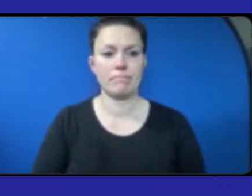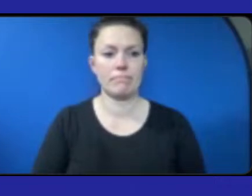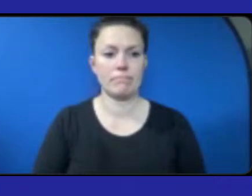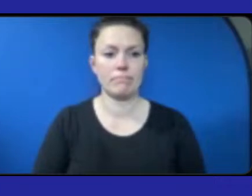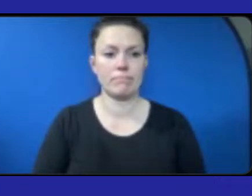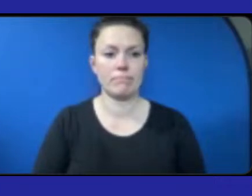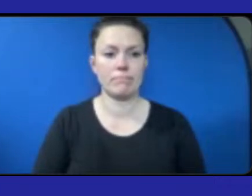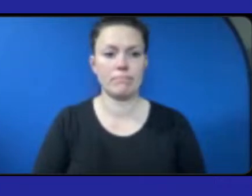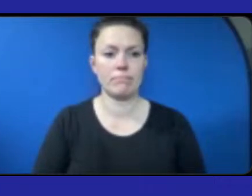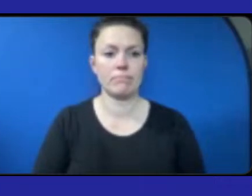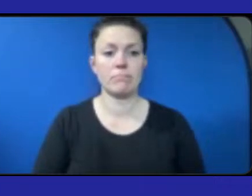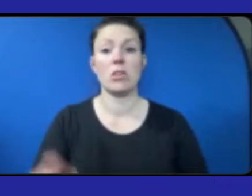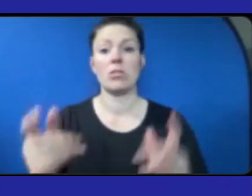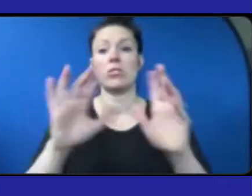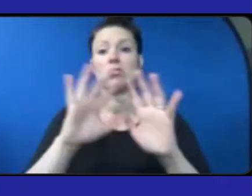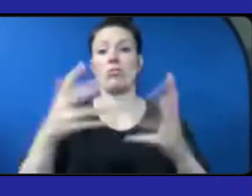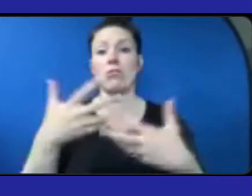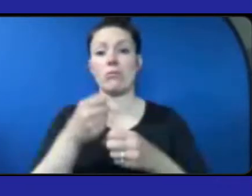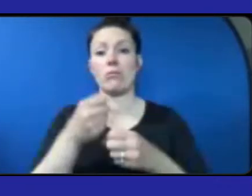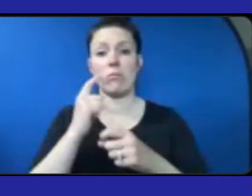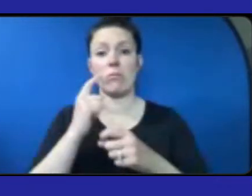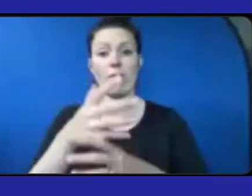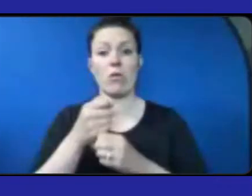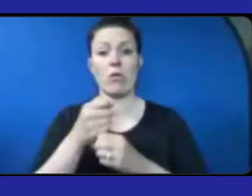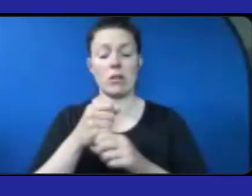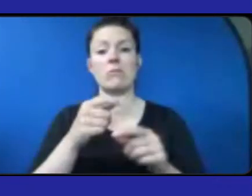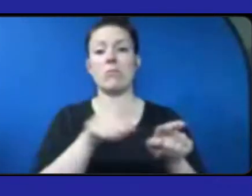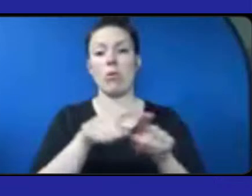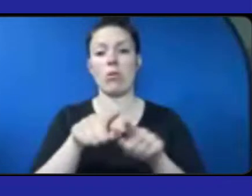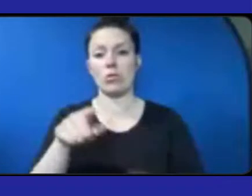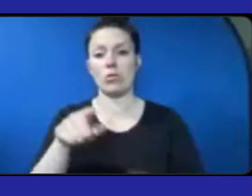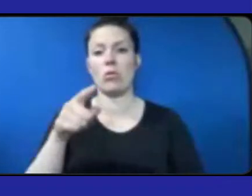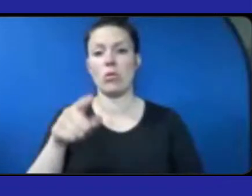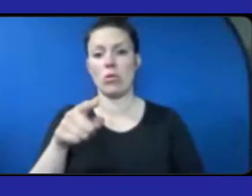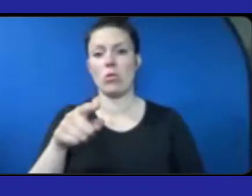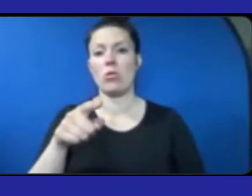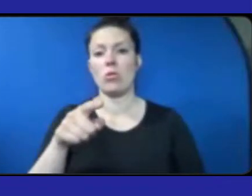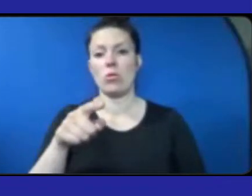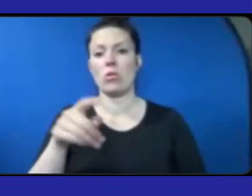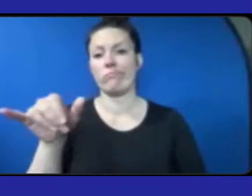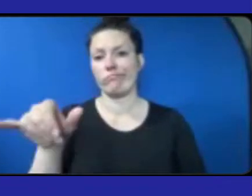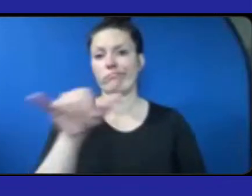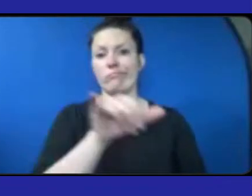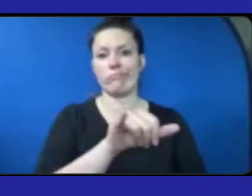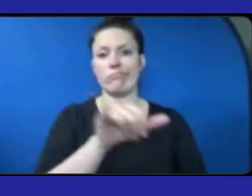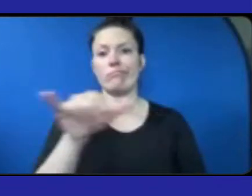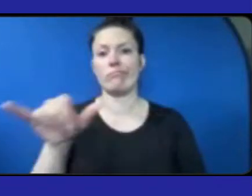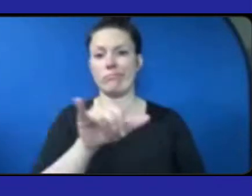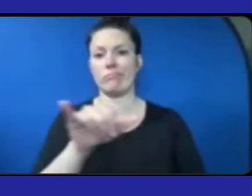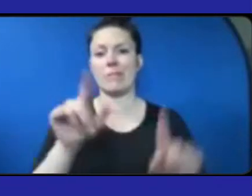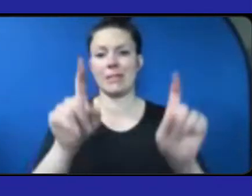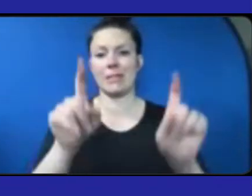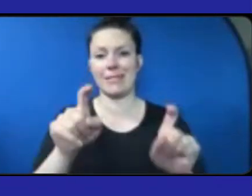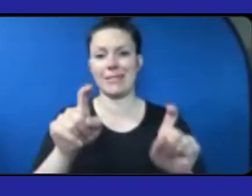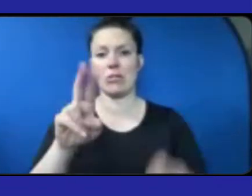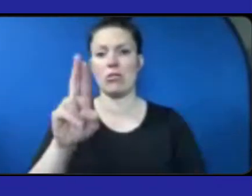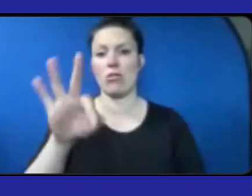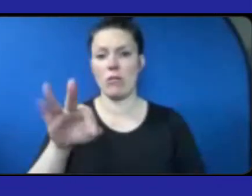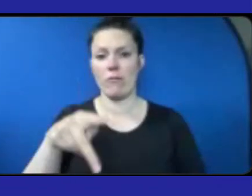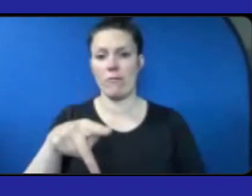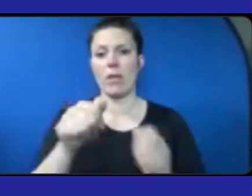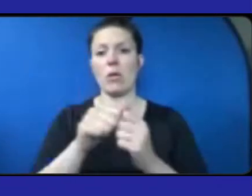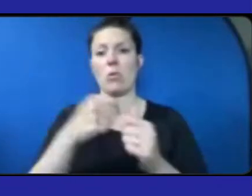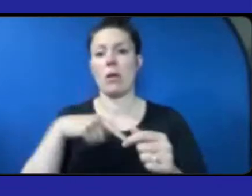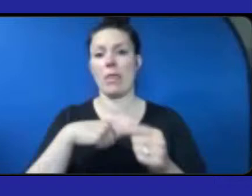So the overview of procurement was also sort of mirrors the testing RFP, with us publishing in